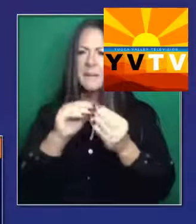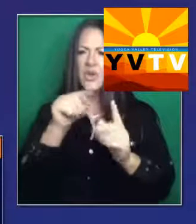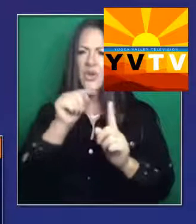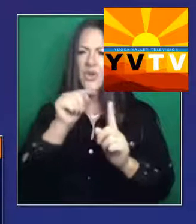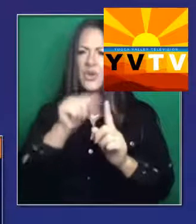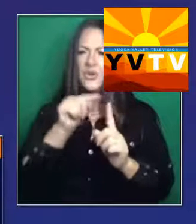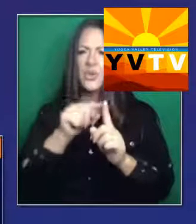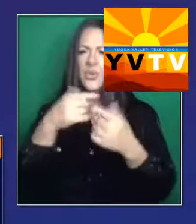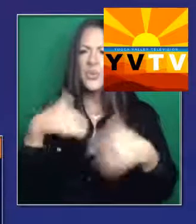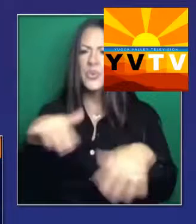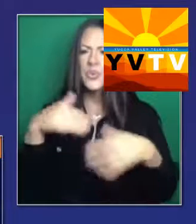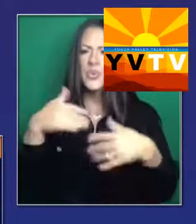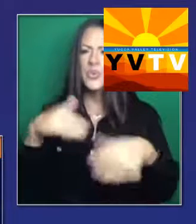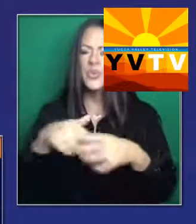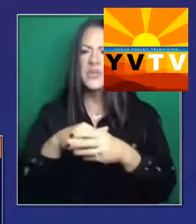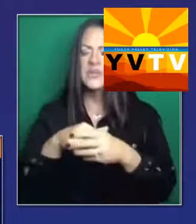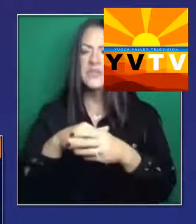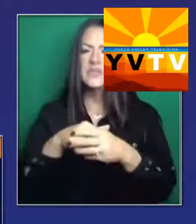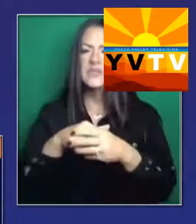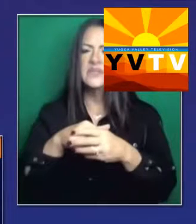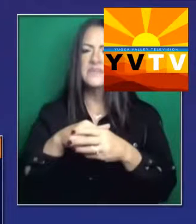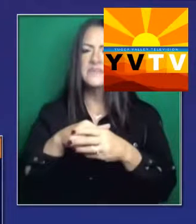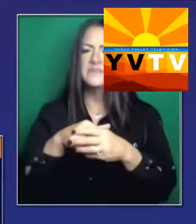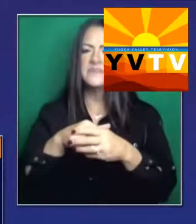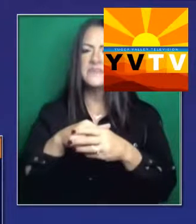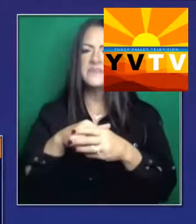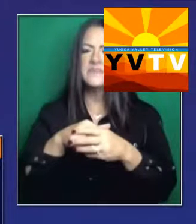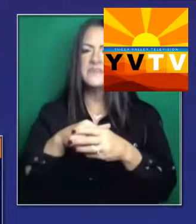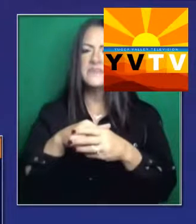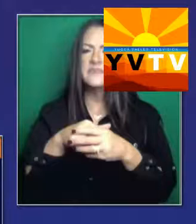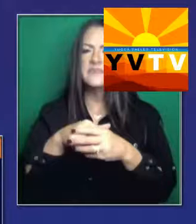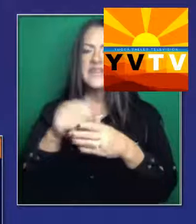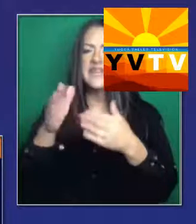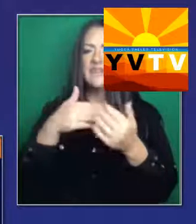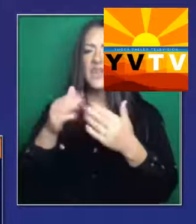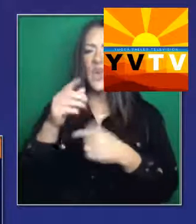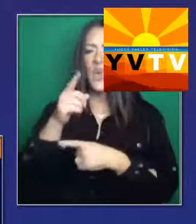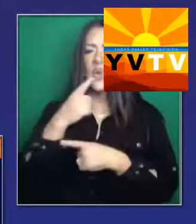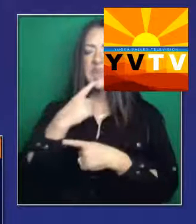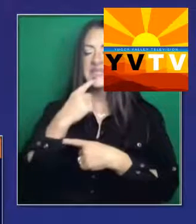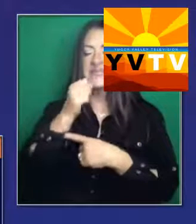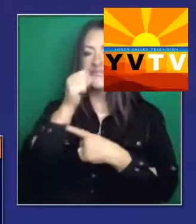substantially lower than that 7-day average. Just a reminder of the seriousness of